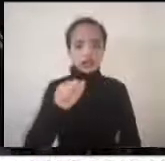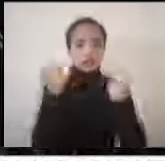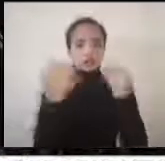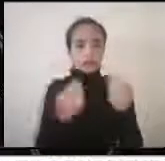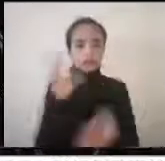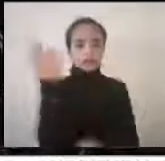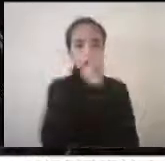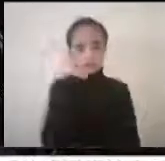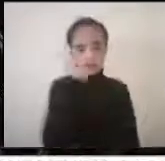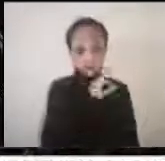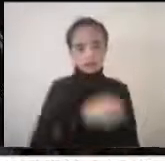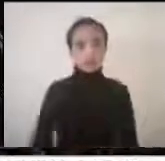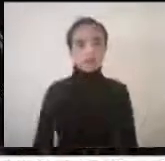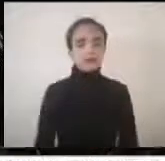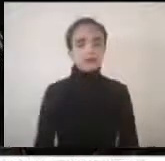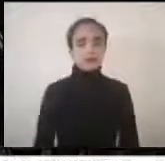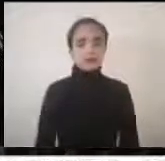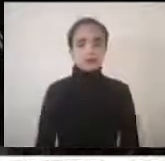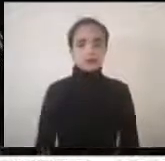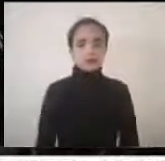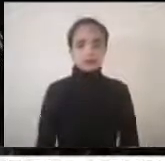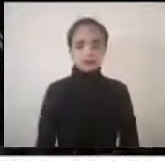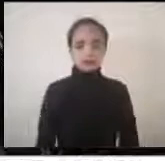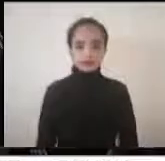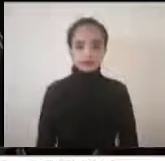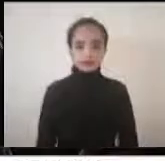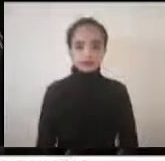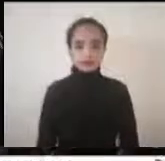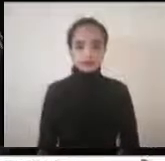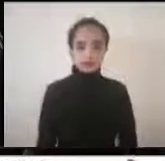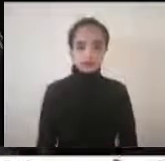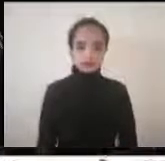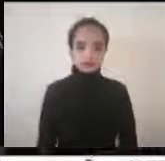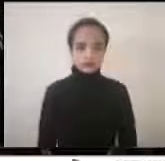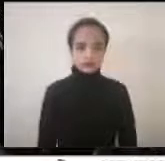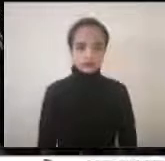Alan Francisco para sa Morning Show ng Bayan, Rise and Shine, Pilipinas.